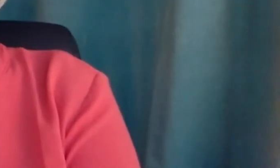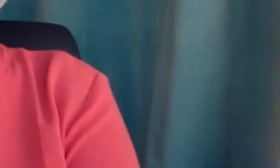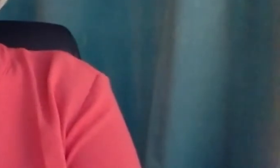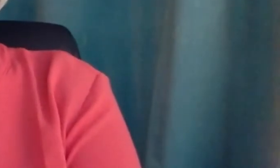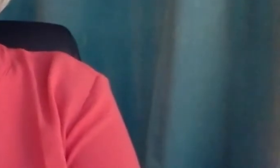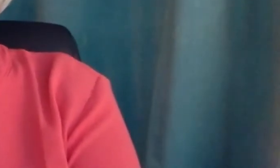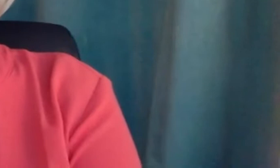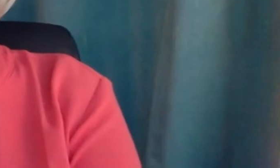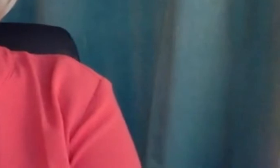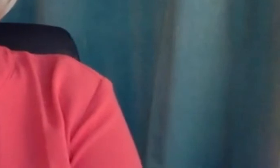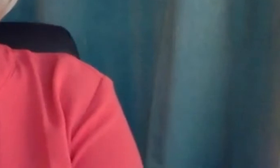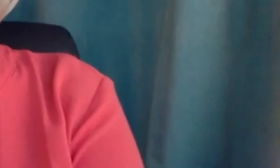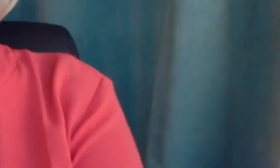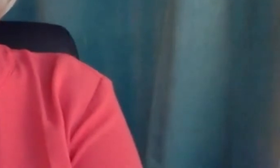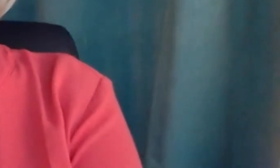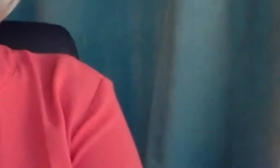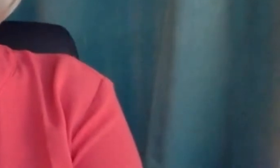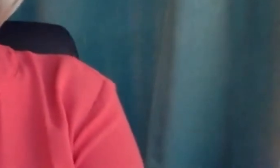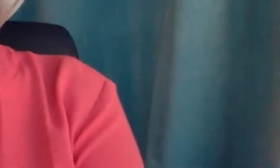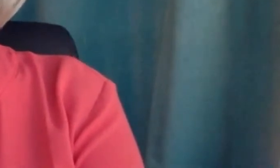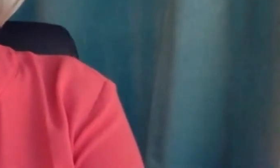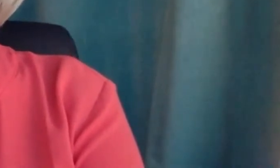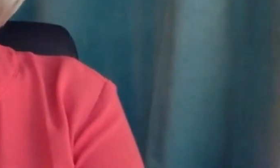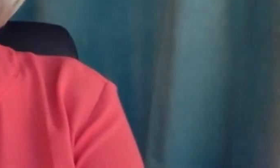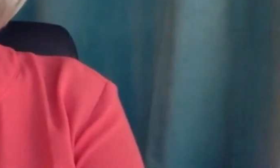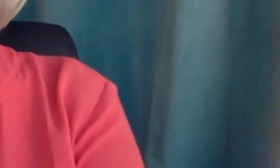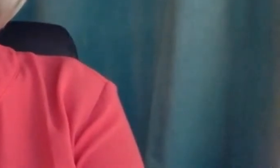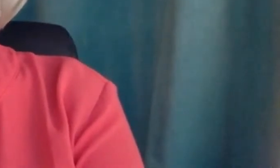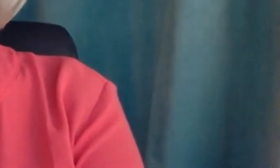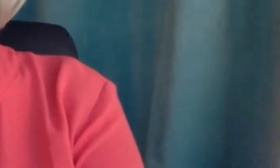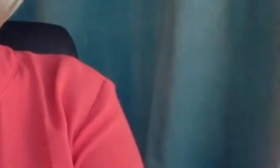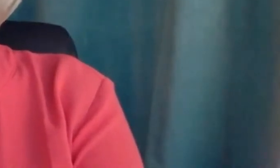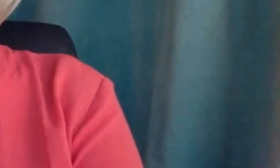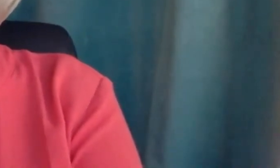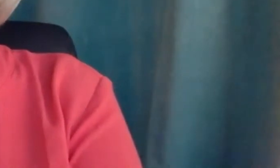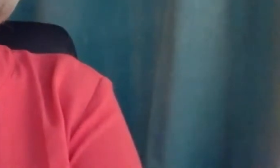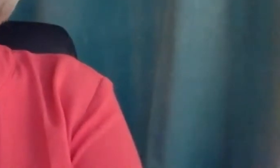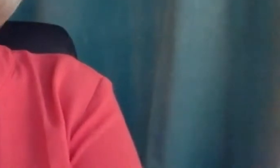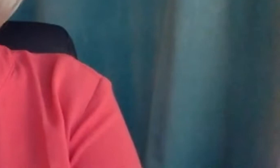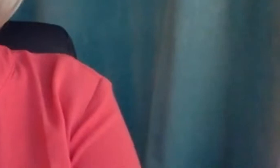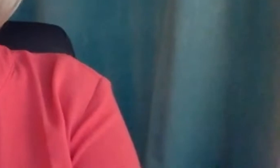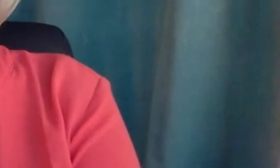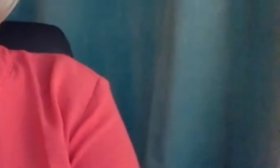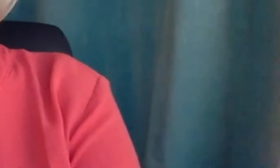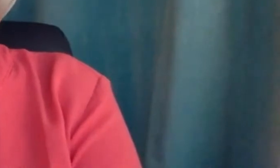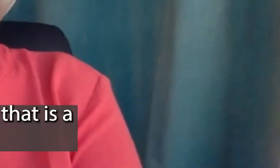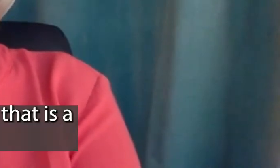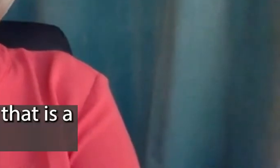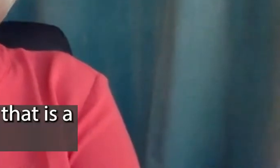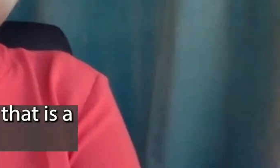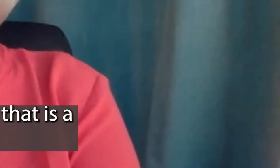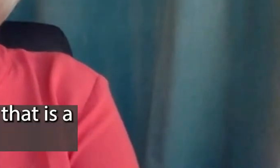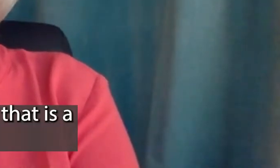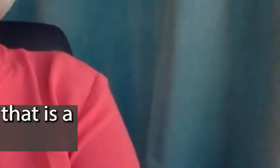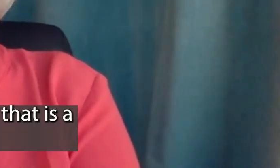for this ultimately rests with VR, we as a community must play a significant role as well. And families are a huge part of that.